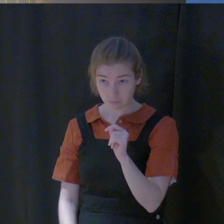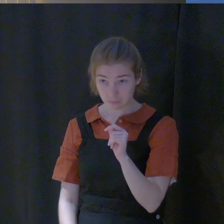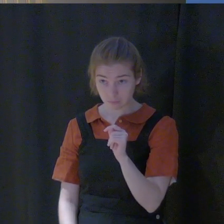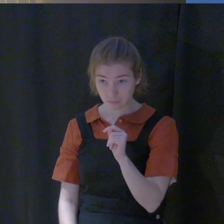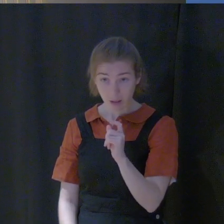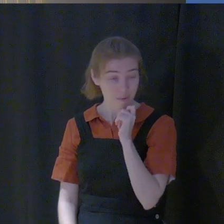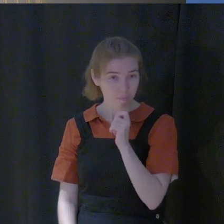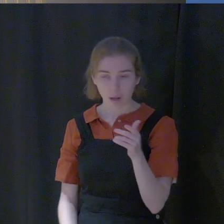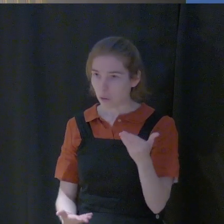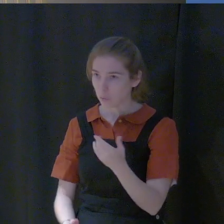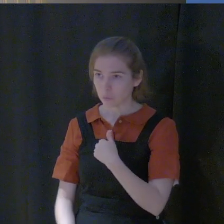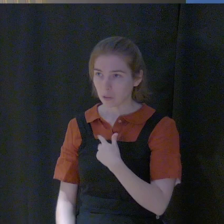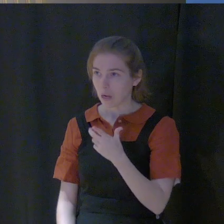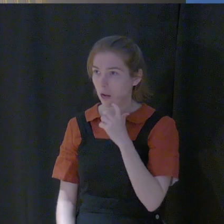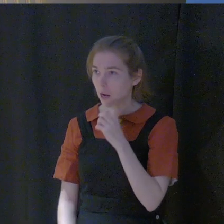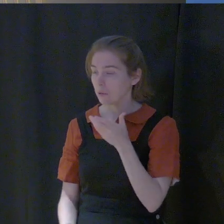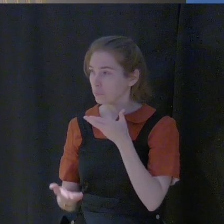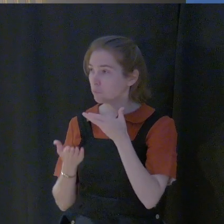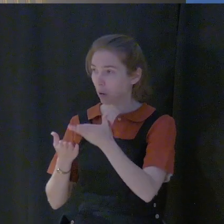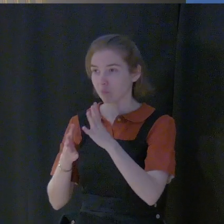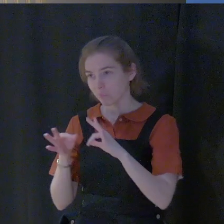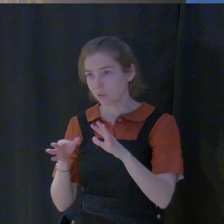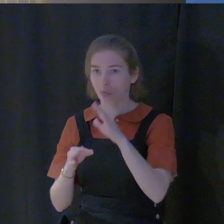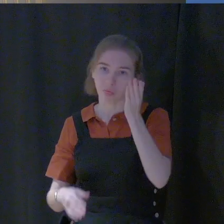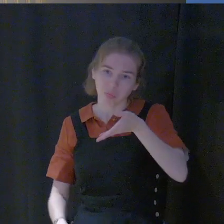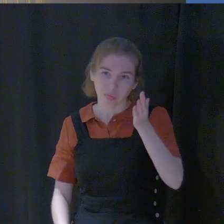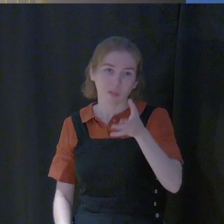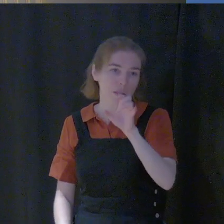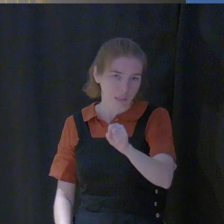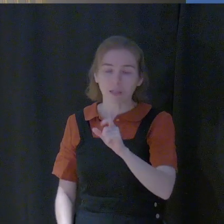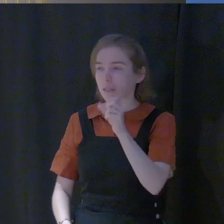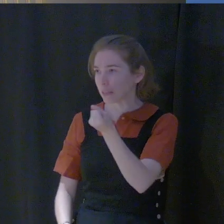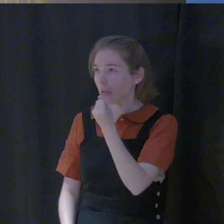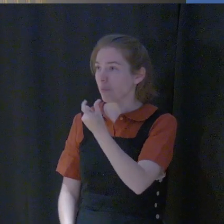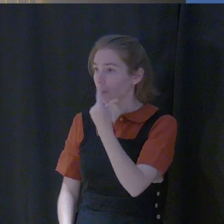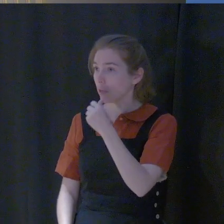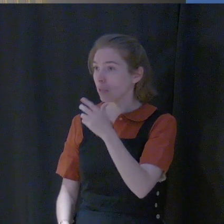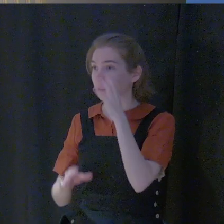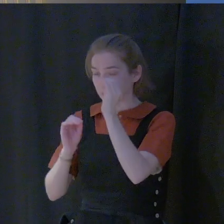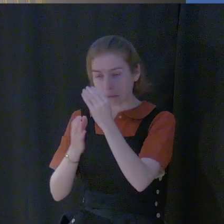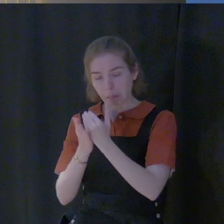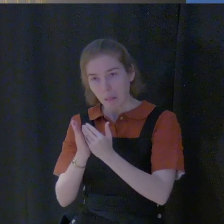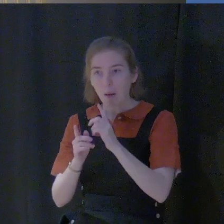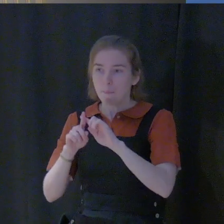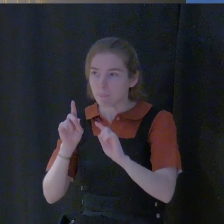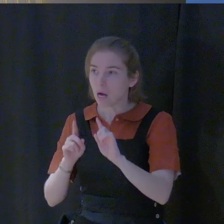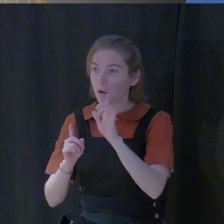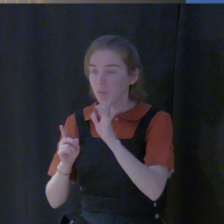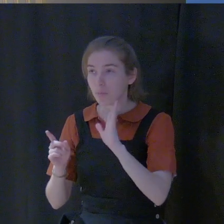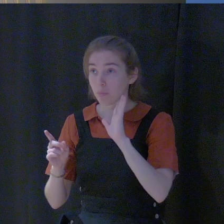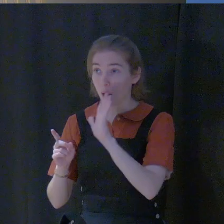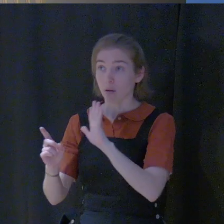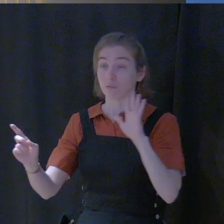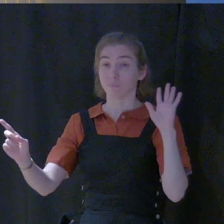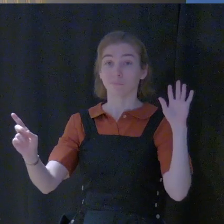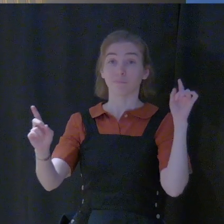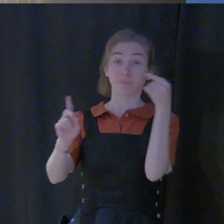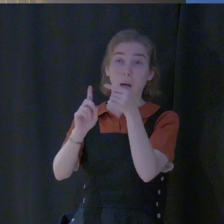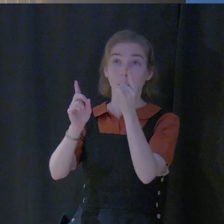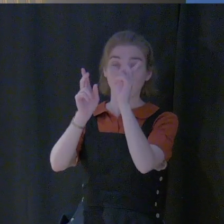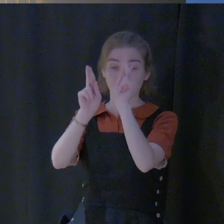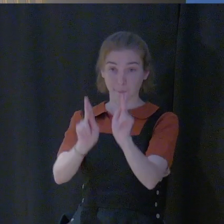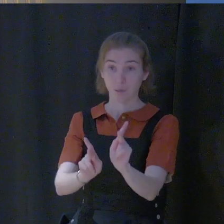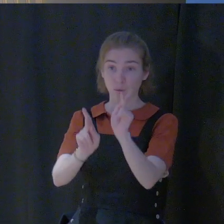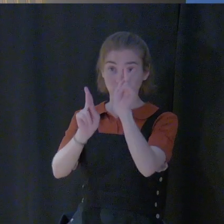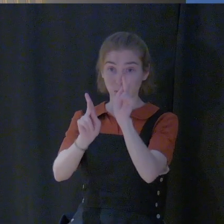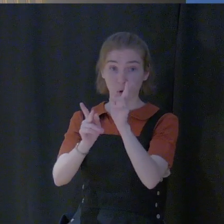I'm not here, I'm here to give you a message. I understand that. Sabbath teachers are here to teach a lesson, but the ultimate person, who the